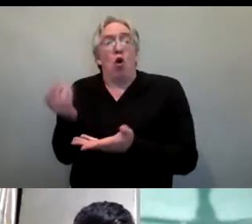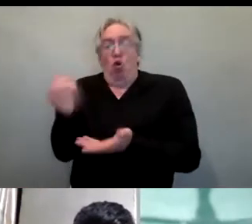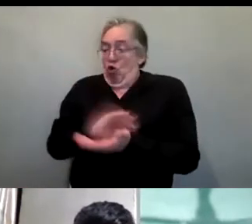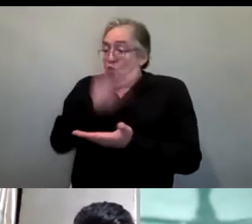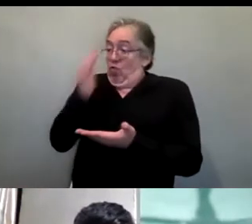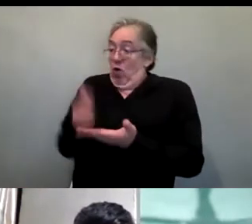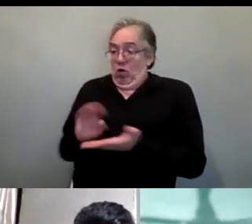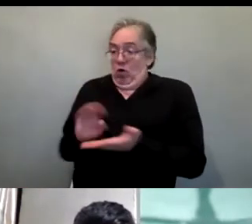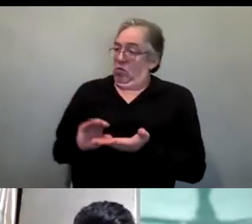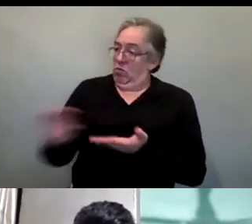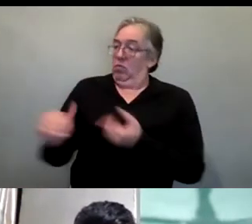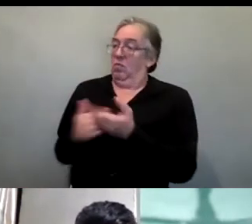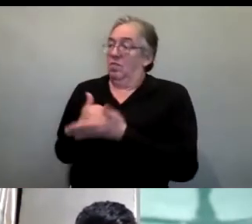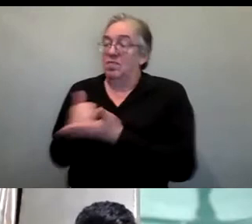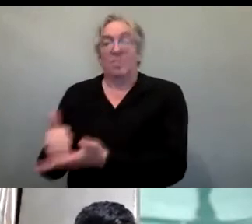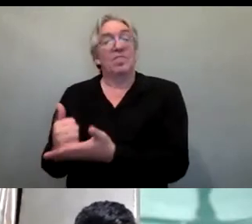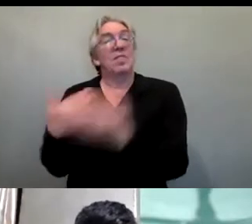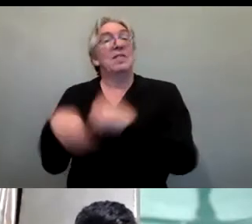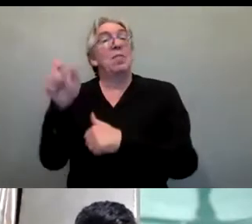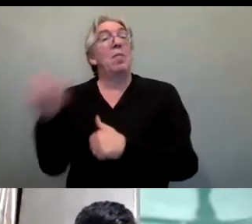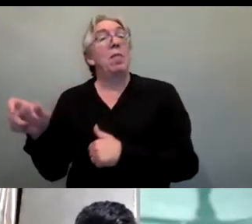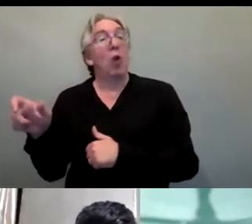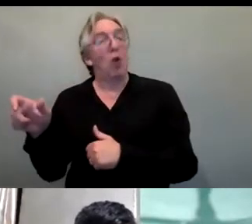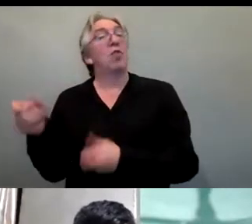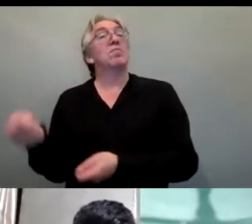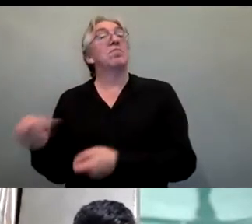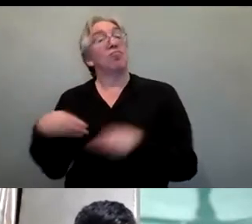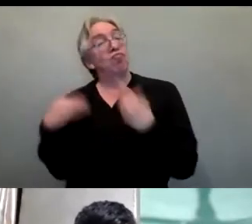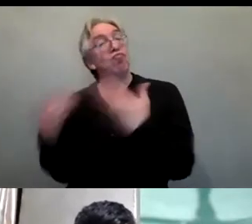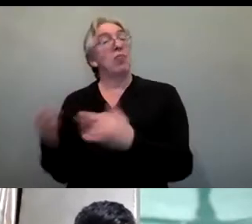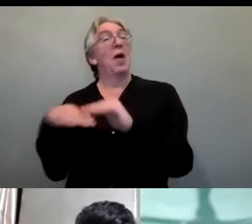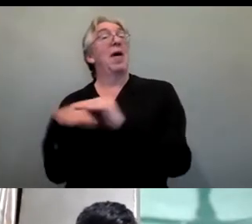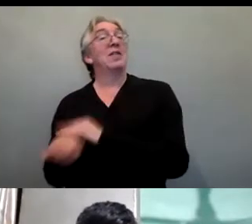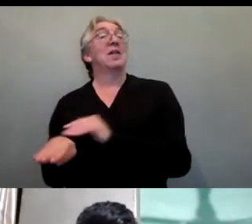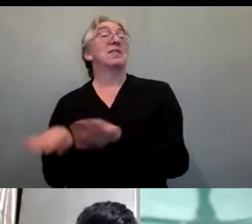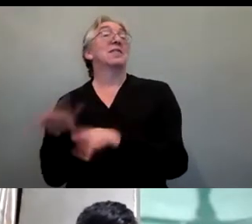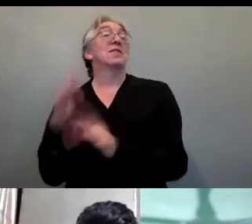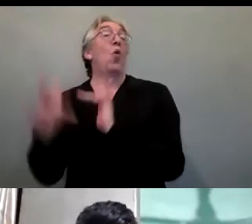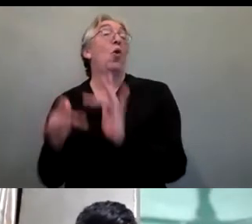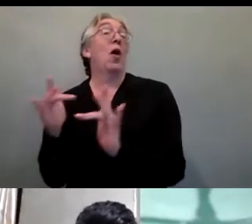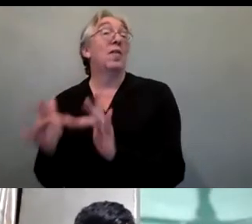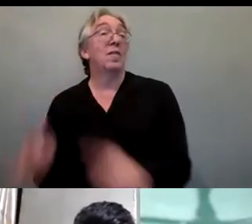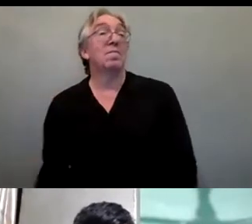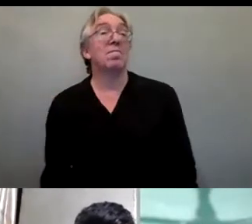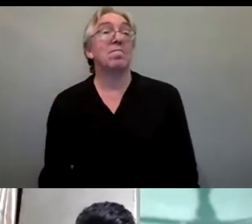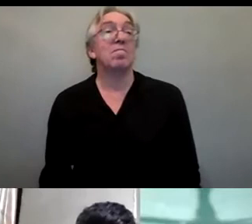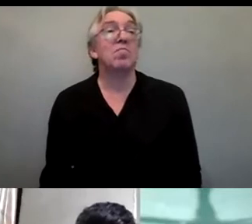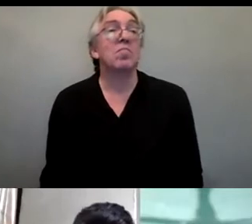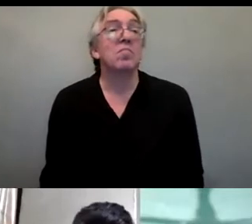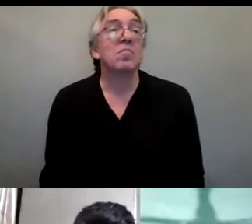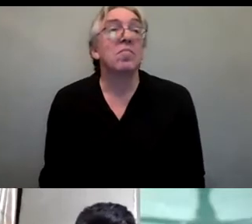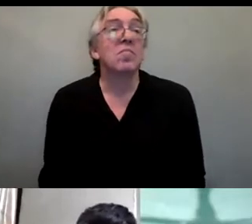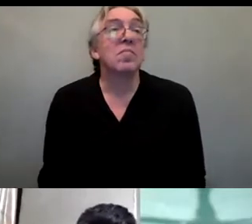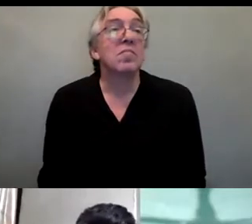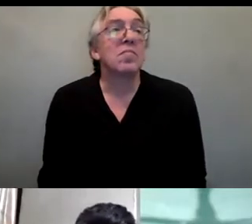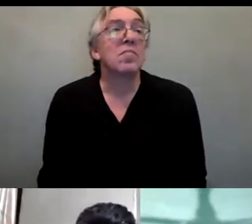education sector is also a very big piece in that whole equation of bringing online to persons with disabilities, because young population